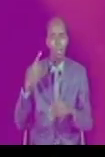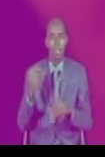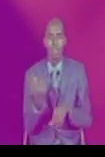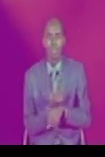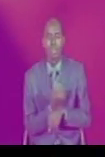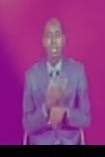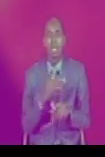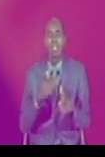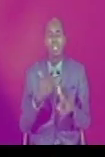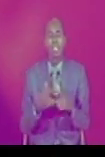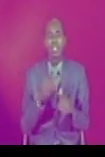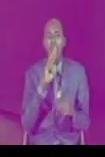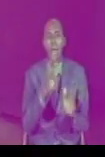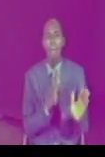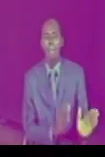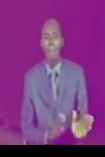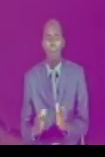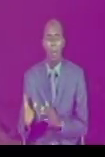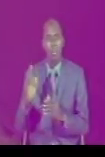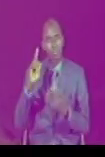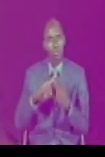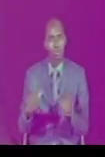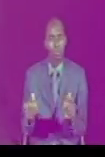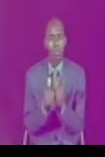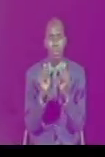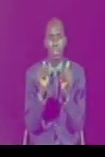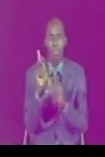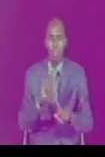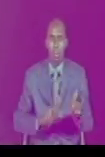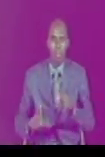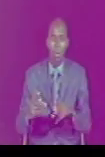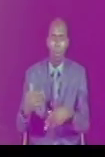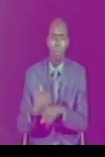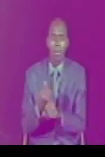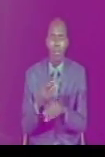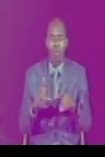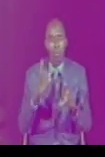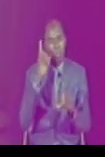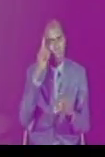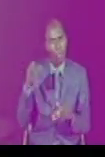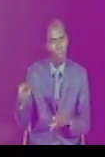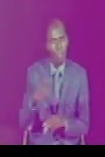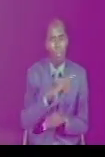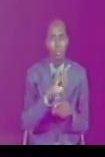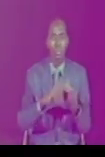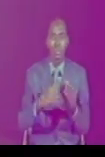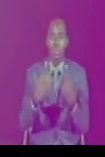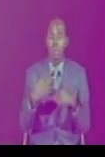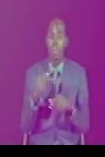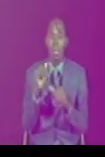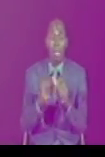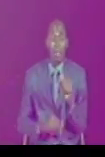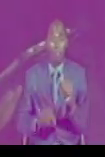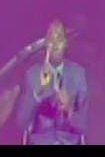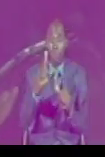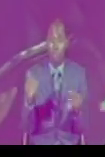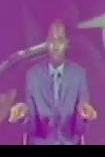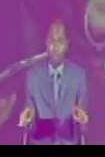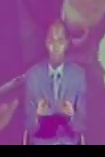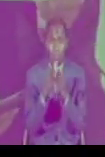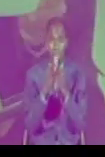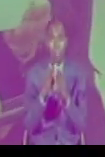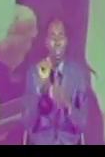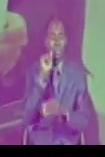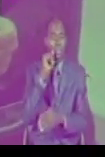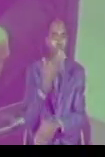to prepare the people and prepare the way for them to come. It says, everybody you meet, daughters of Zion,